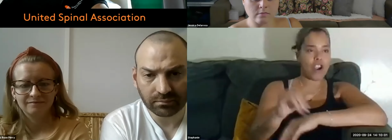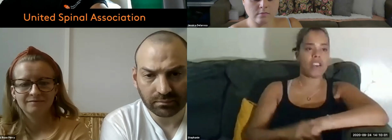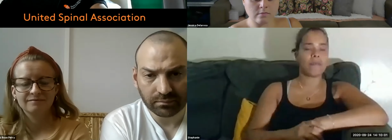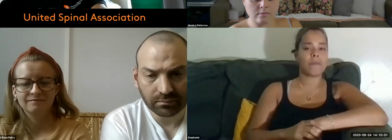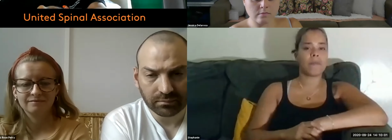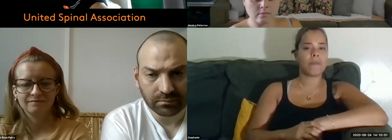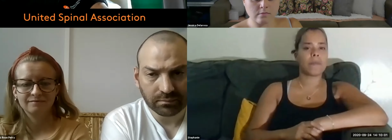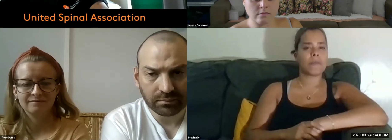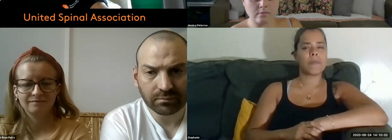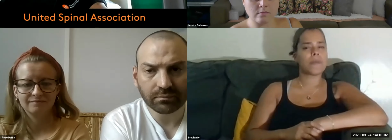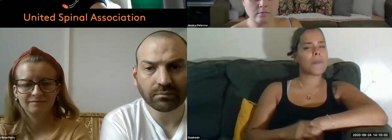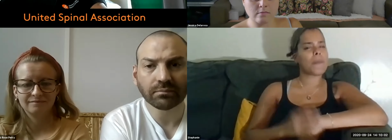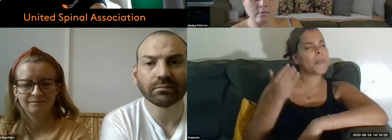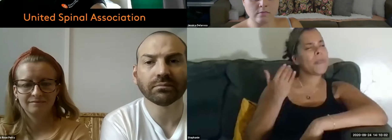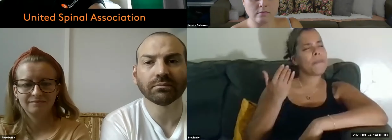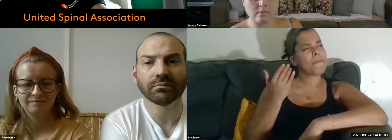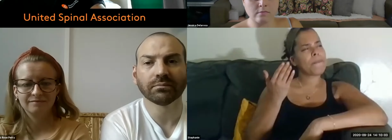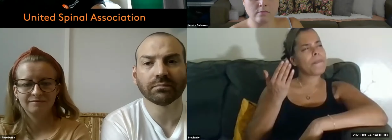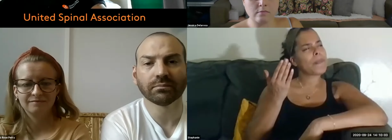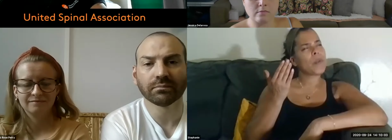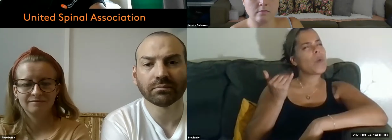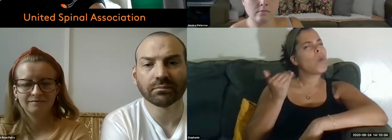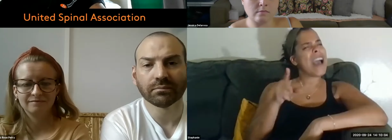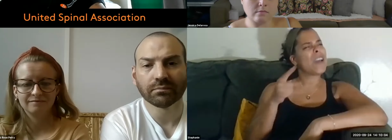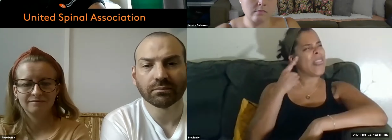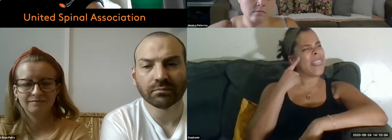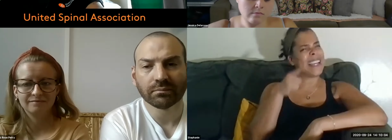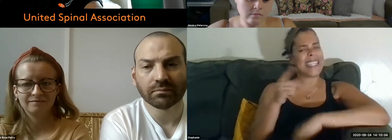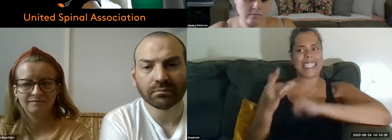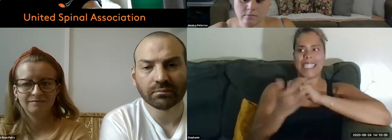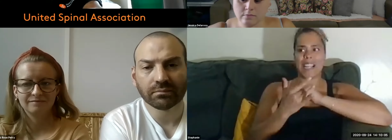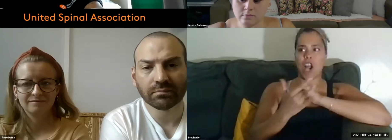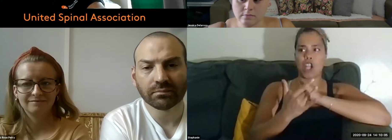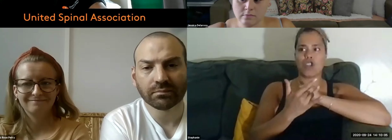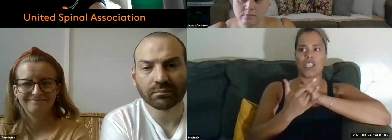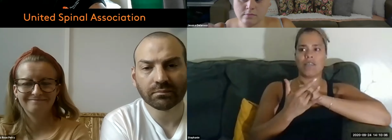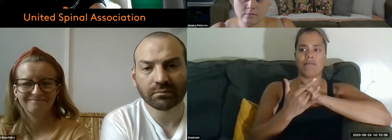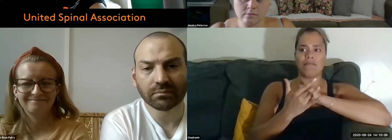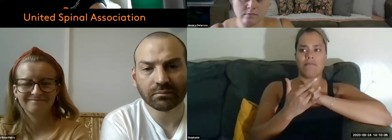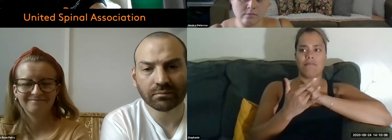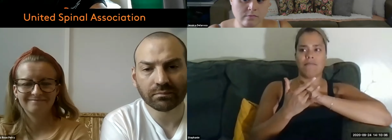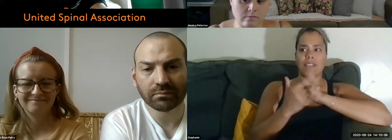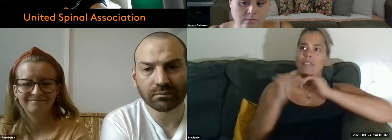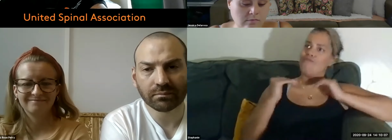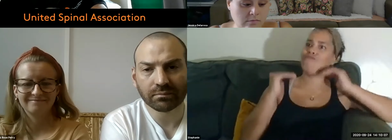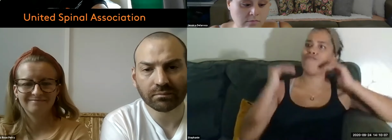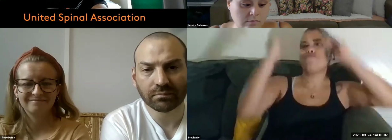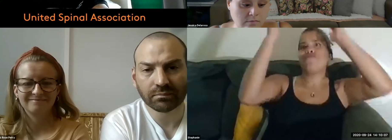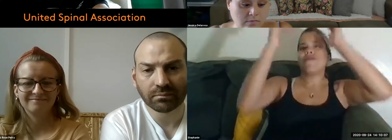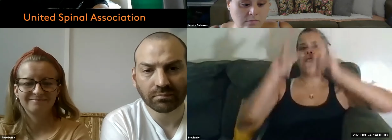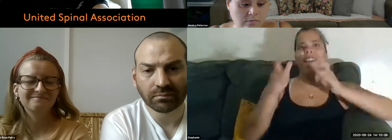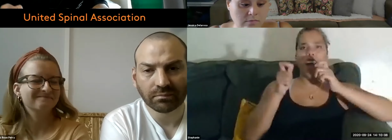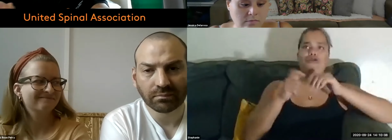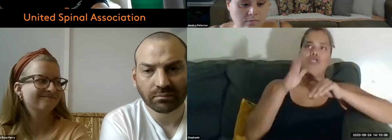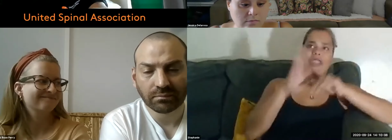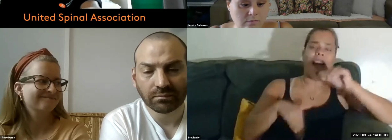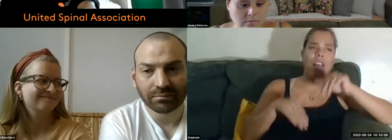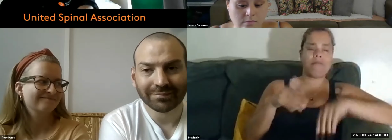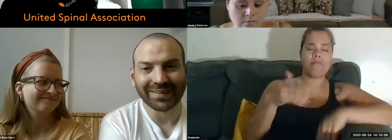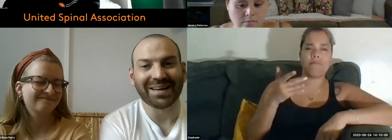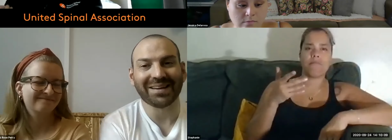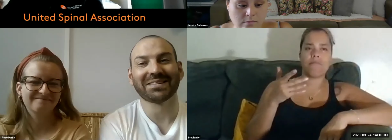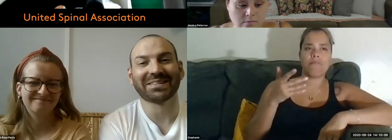why do you think that the technology advances faster than hospitals utilize